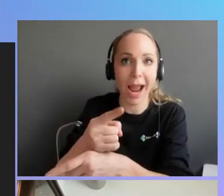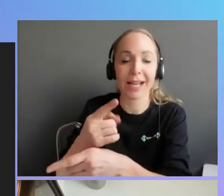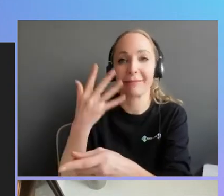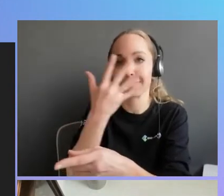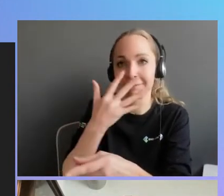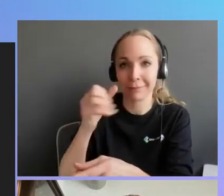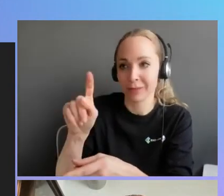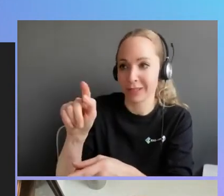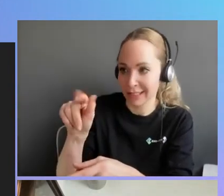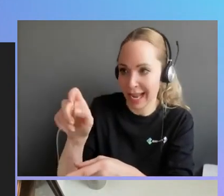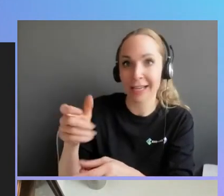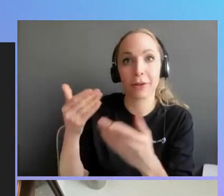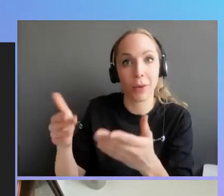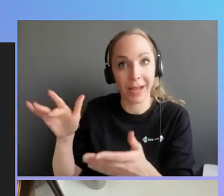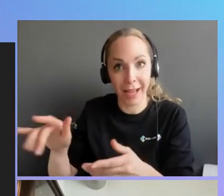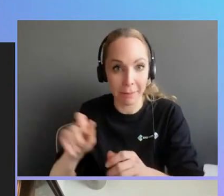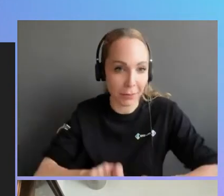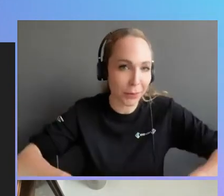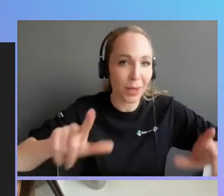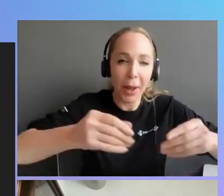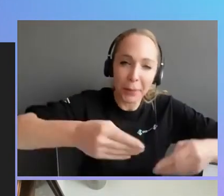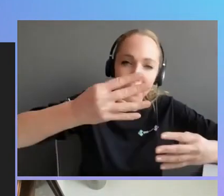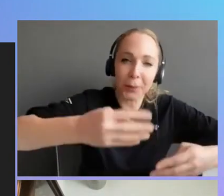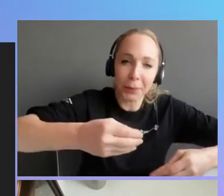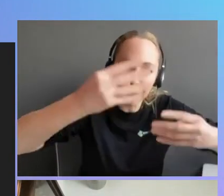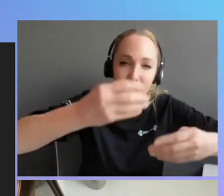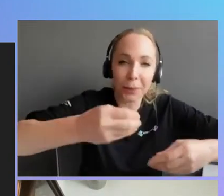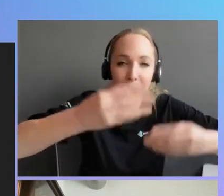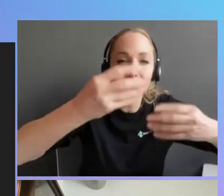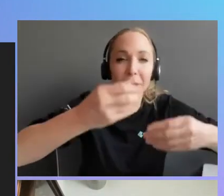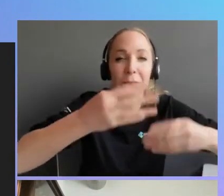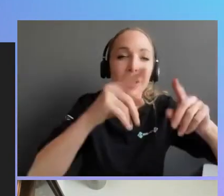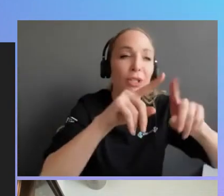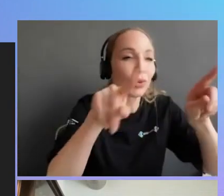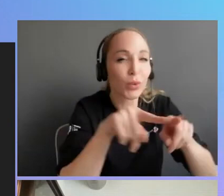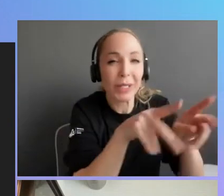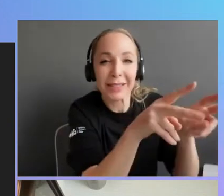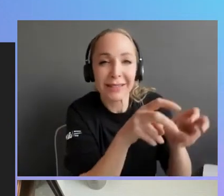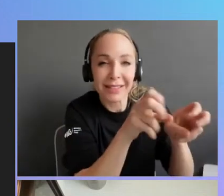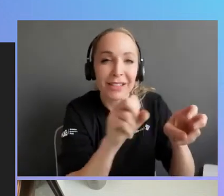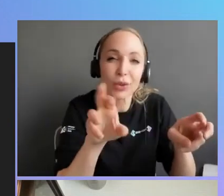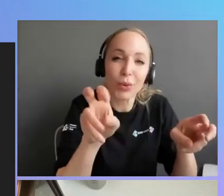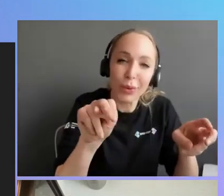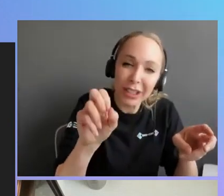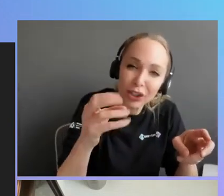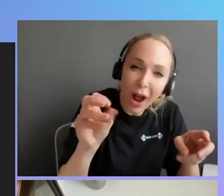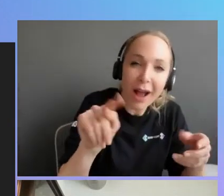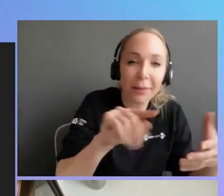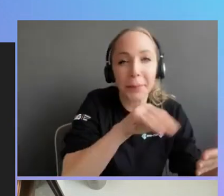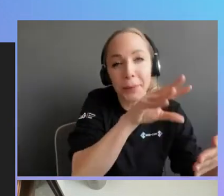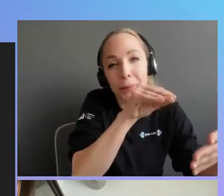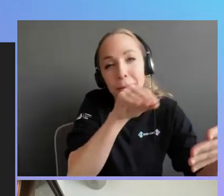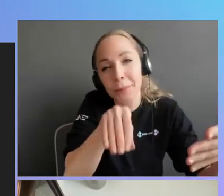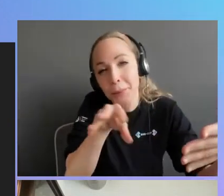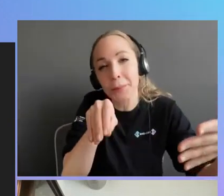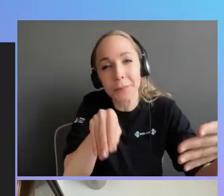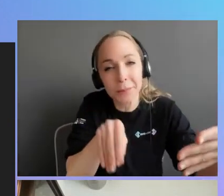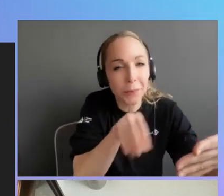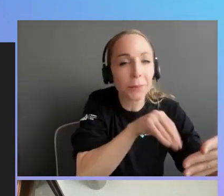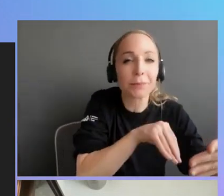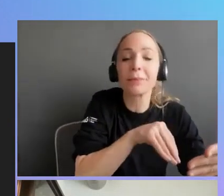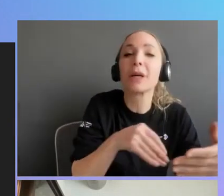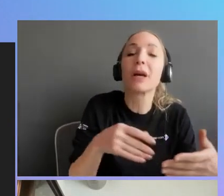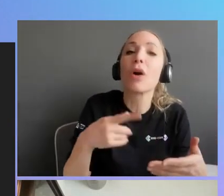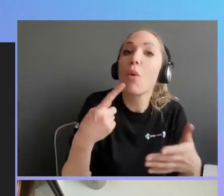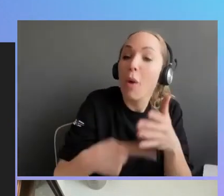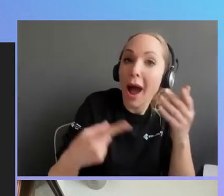it's loading. It's capturing screenshots of each of the tables it can scrape from the page. What's happening behind the scenes, if you're curious, is we have a virtual